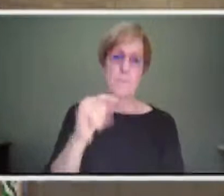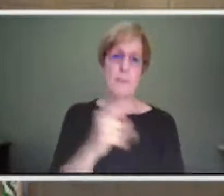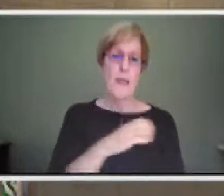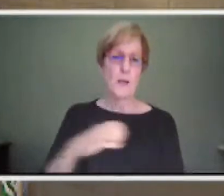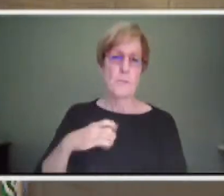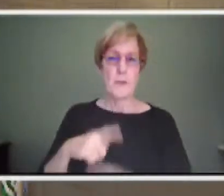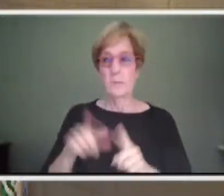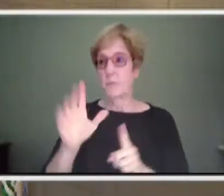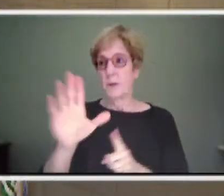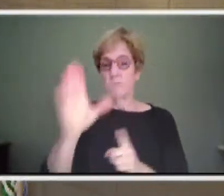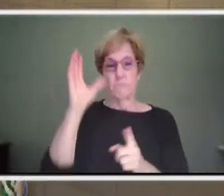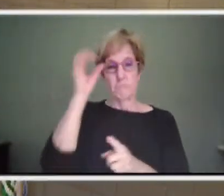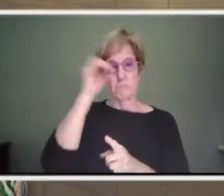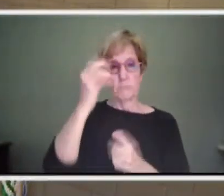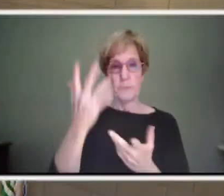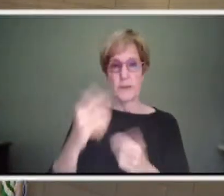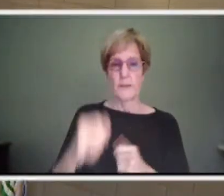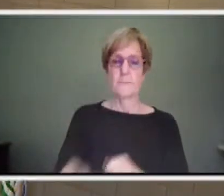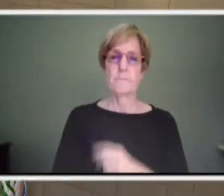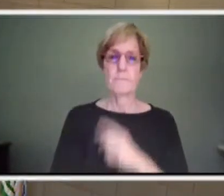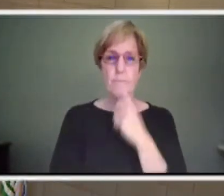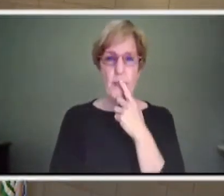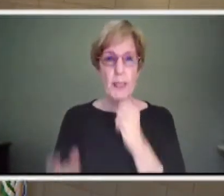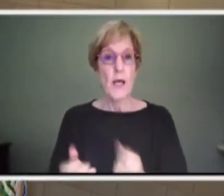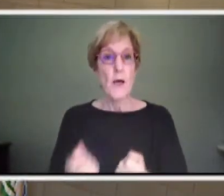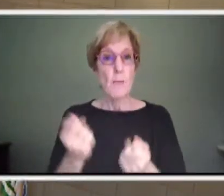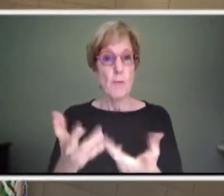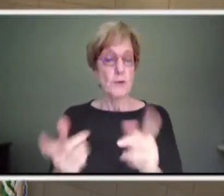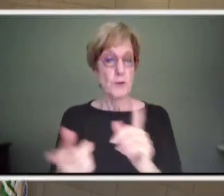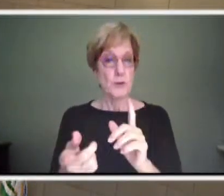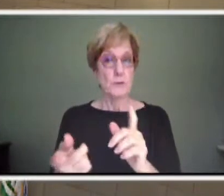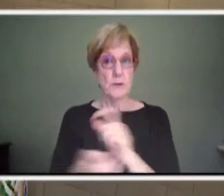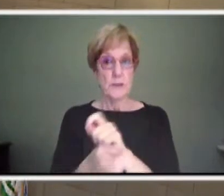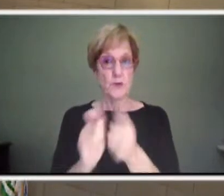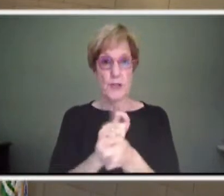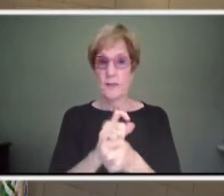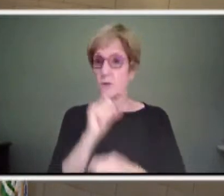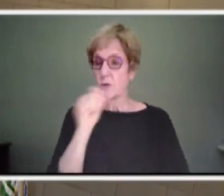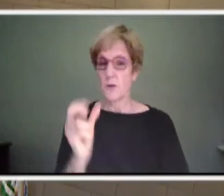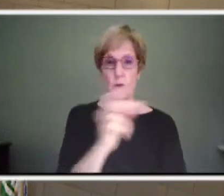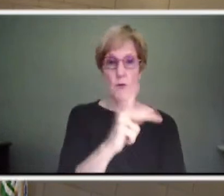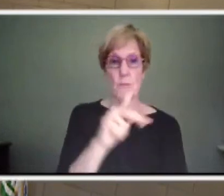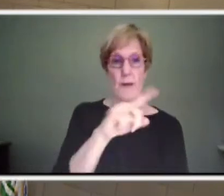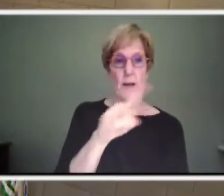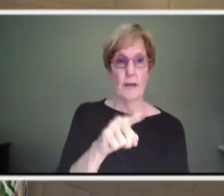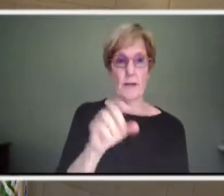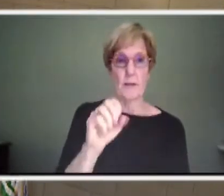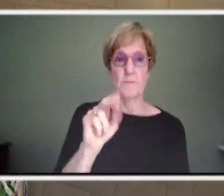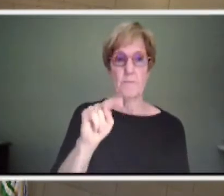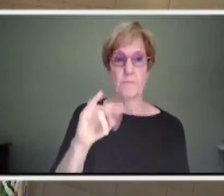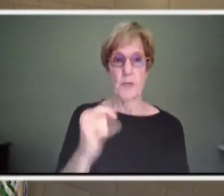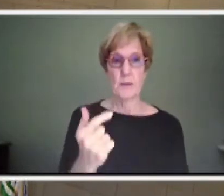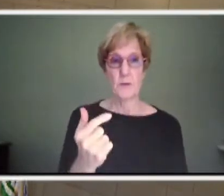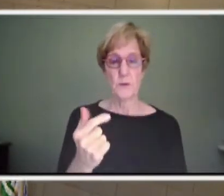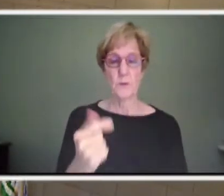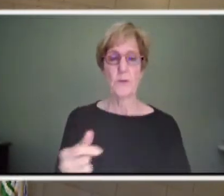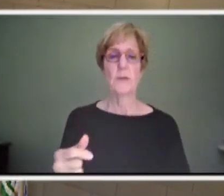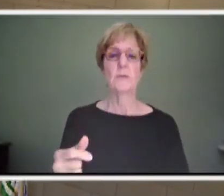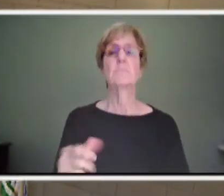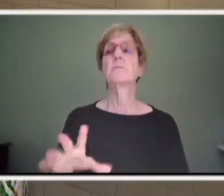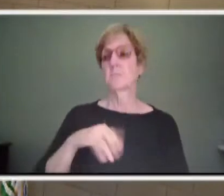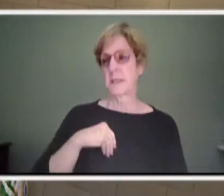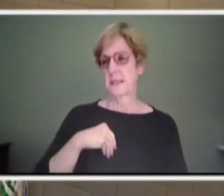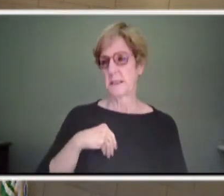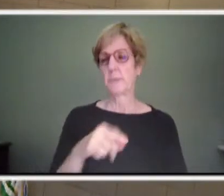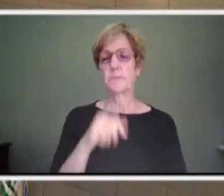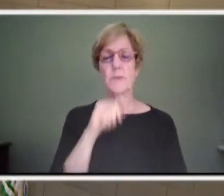you. Thank you. Do I have a motion that the changes should not go back to zoning committee? Motion to accept and not